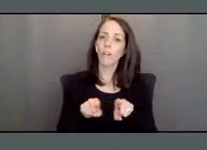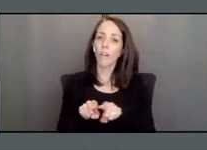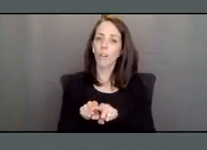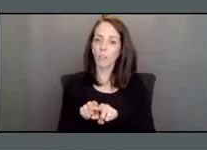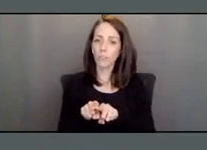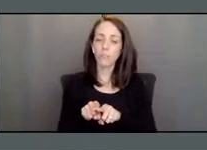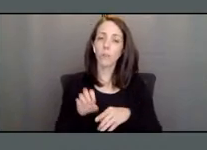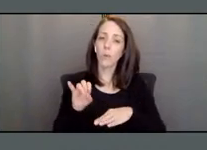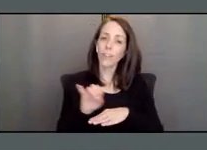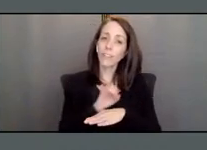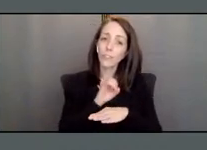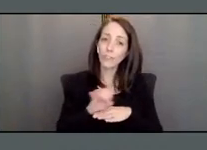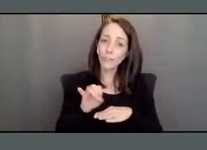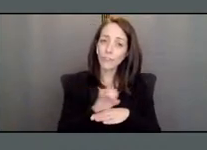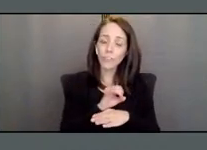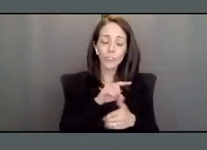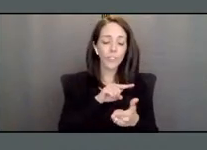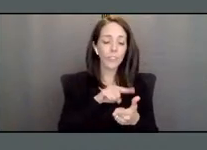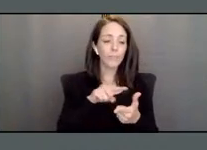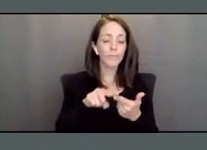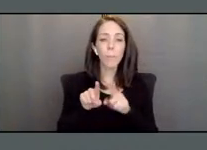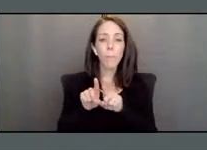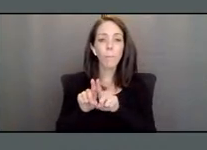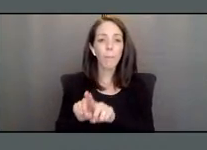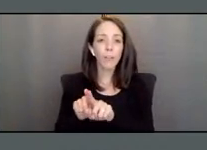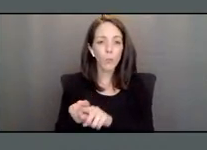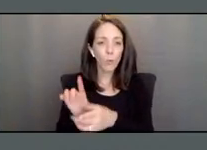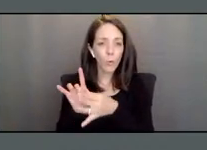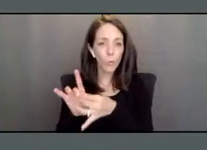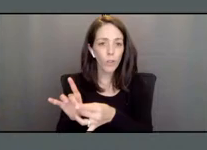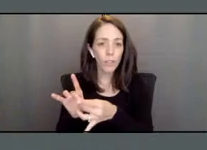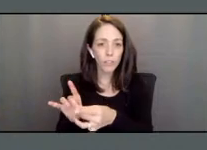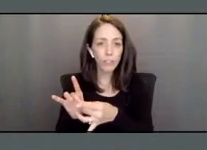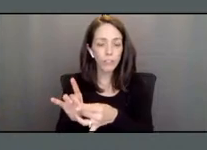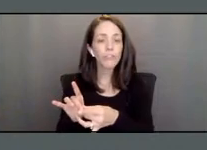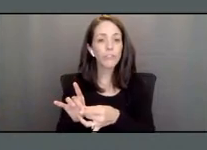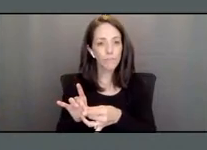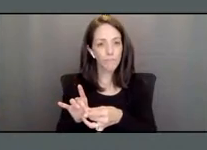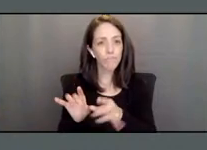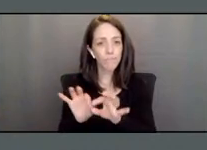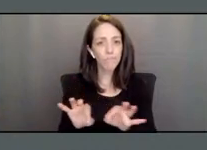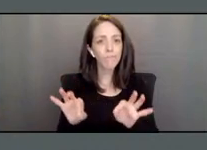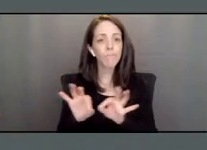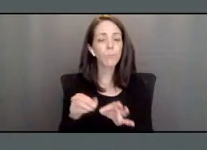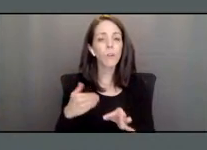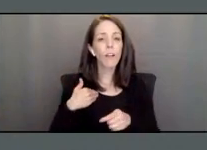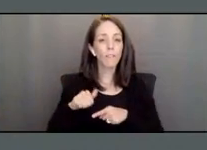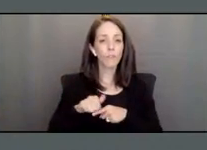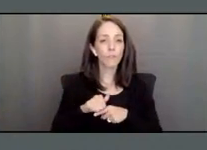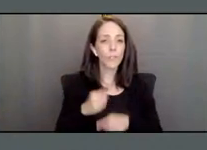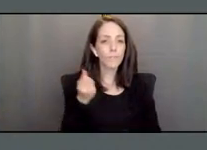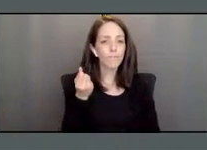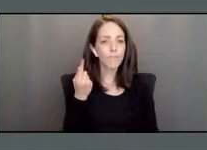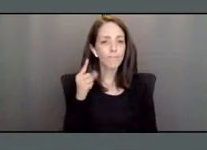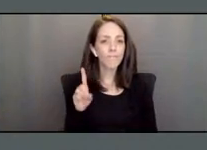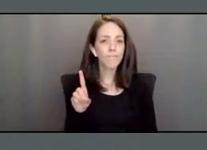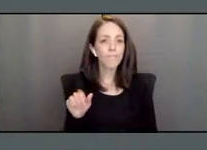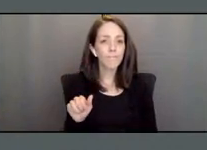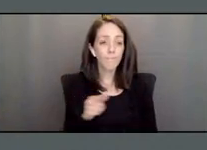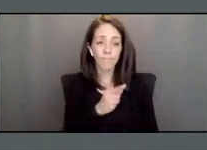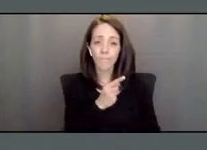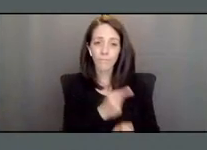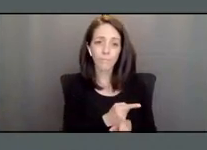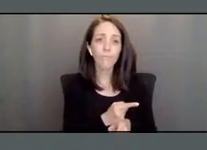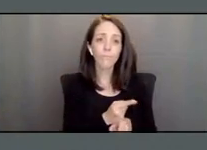internships and our mentor-mentee relationships. So you're absolutely right about that